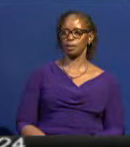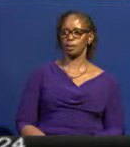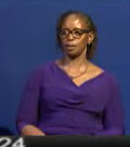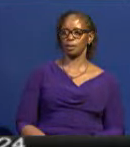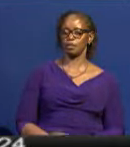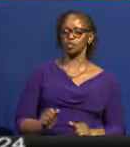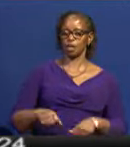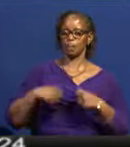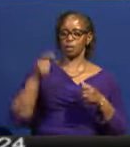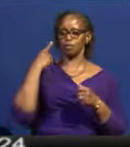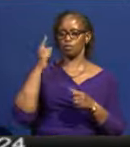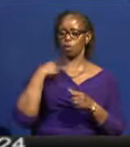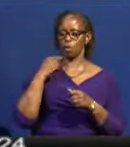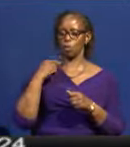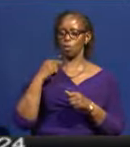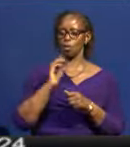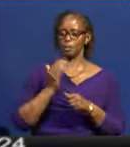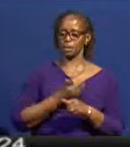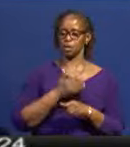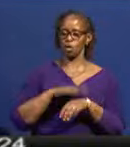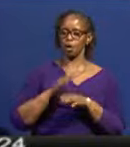Debt. Honorable